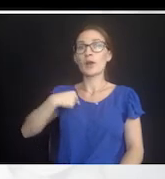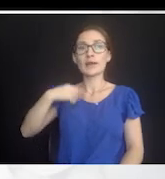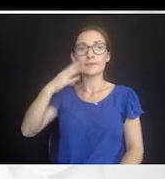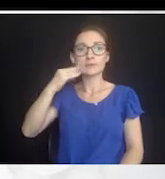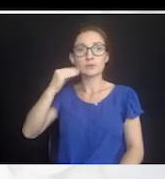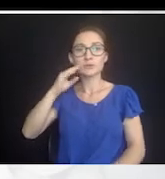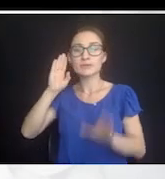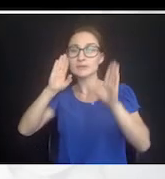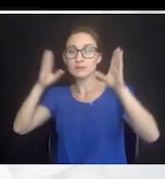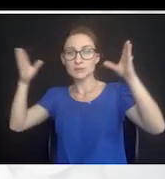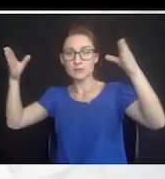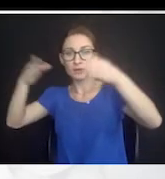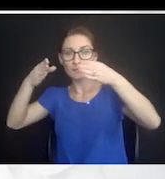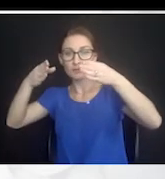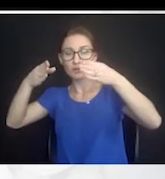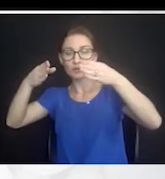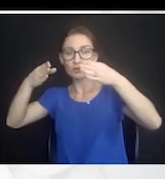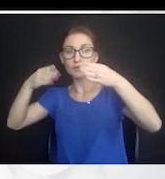I